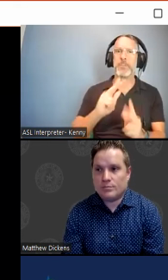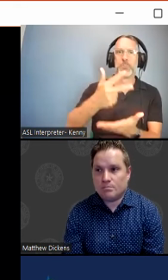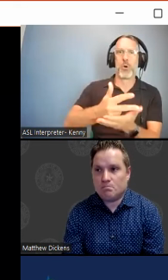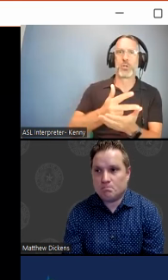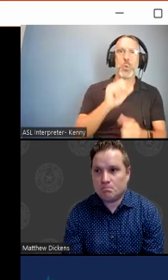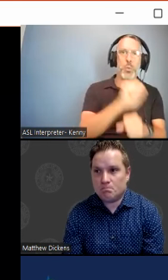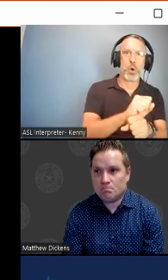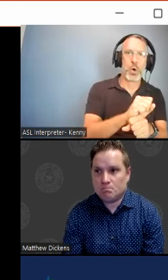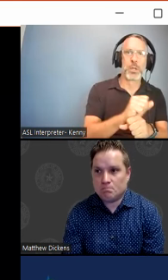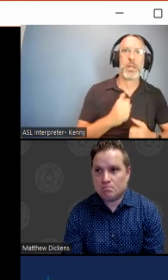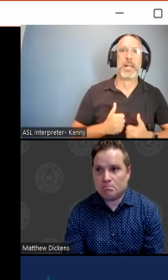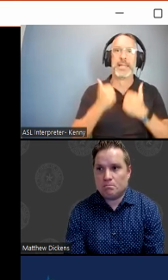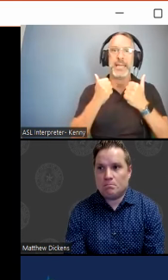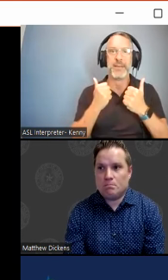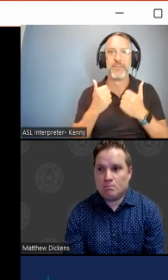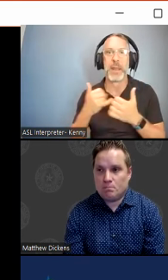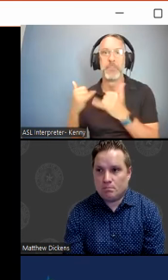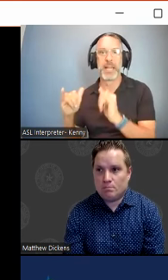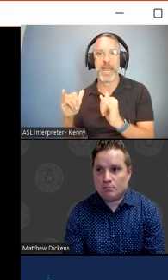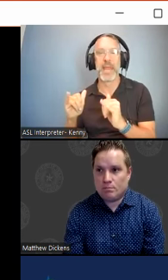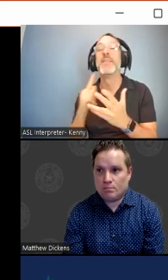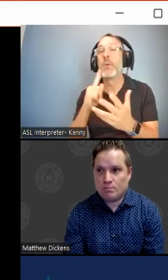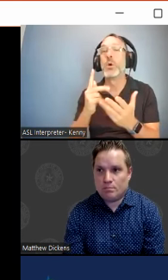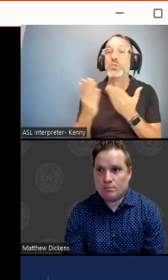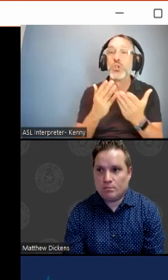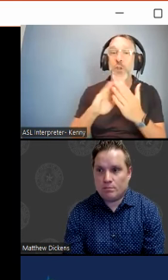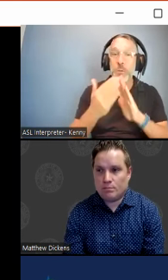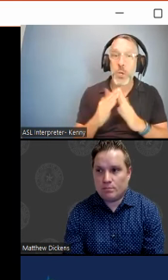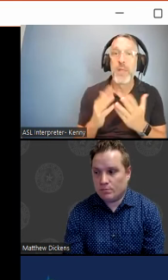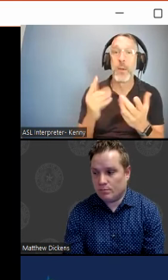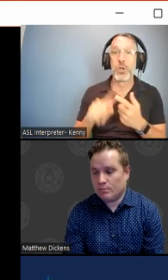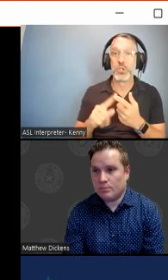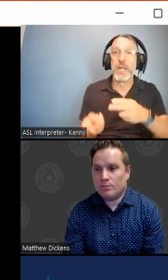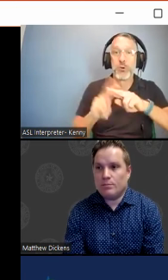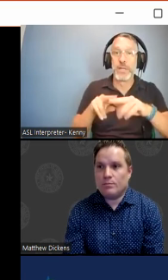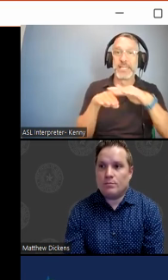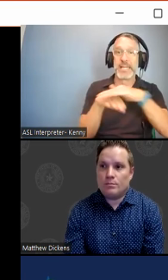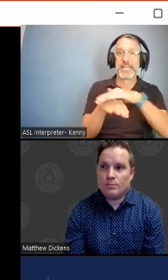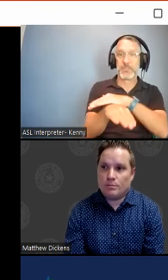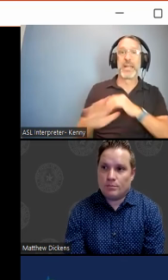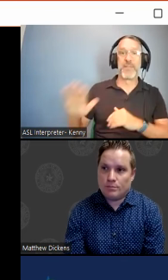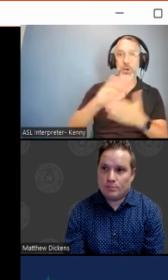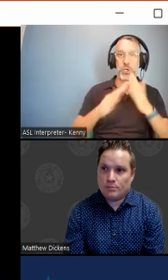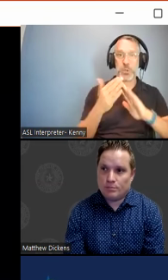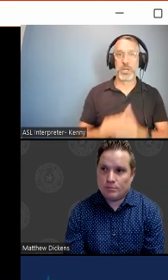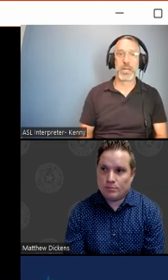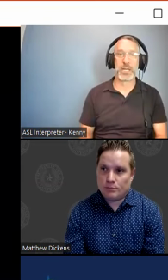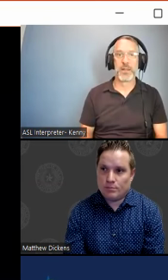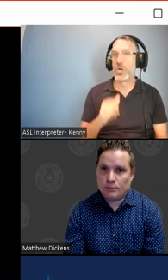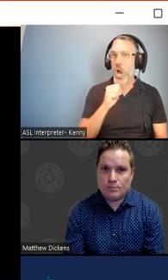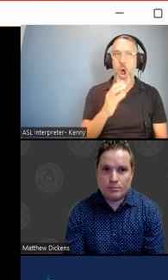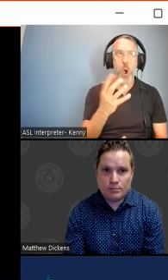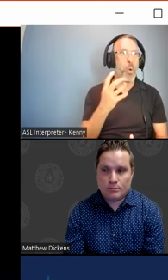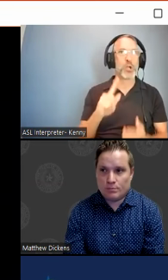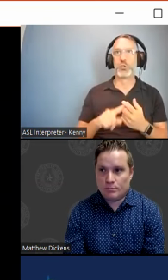live, and play. They have a desire to serve their community. They want to increase accessibility in their community. They are not looking to